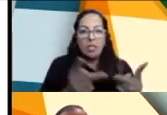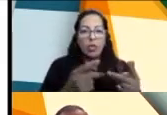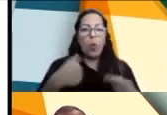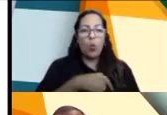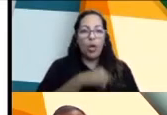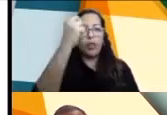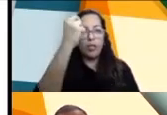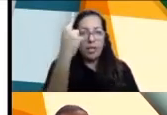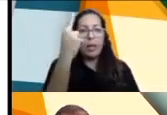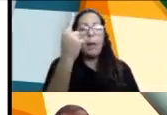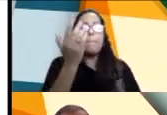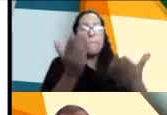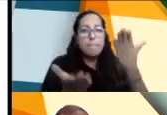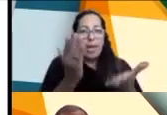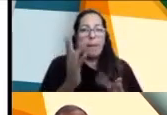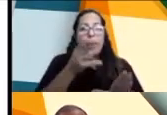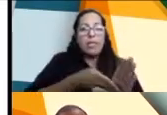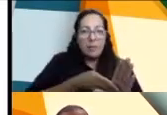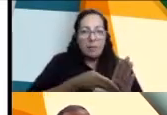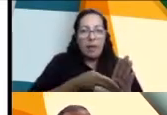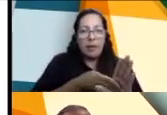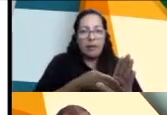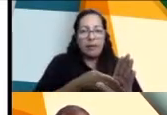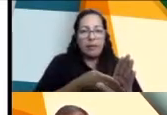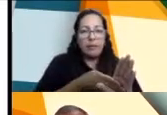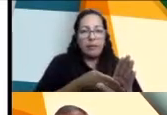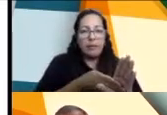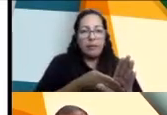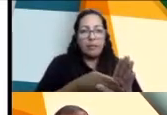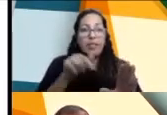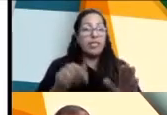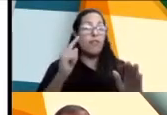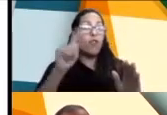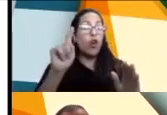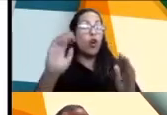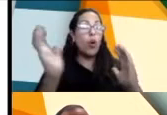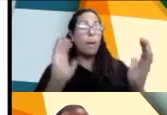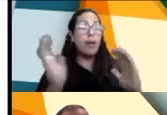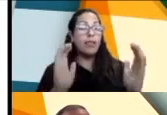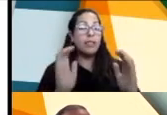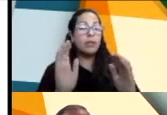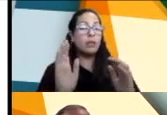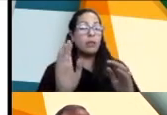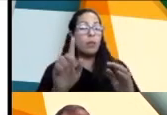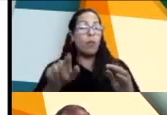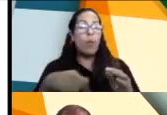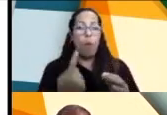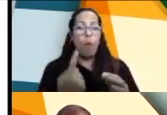may participate. Again, this is for comparison purposes only.